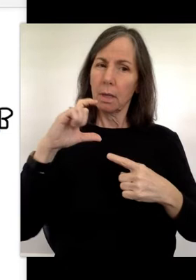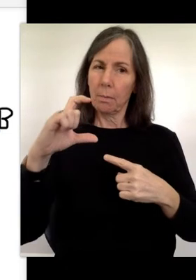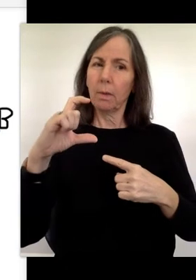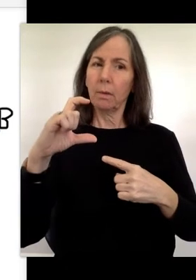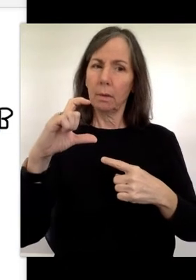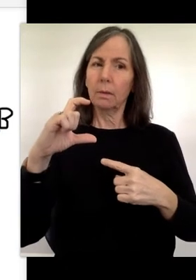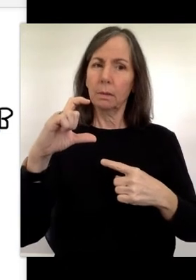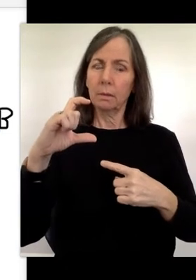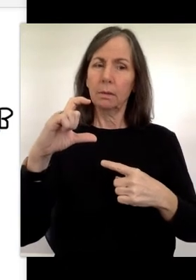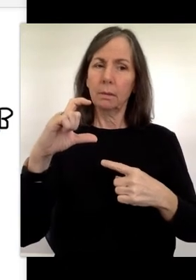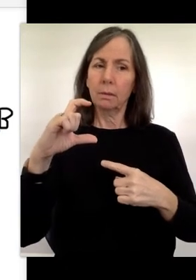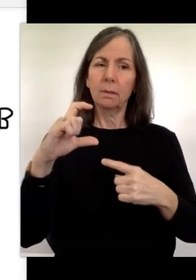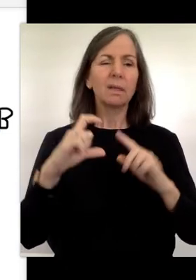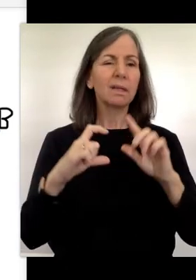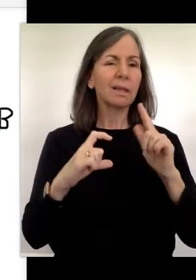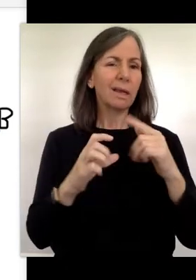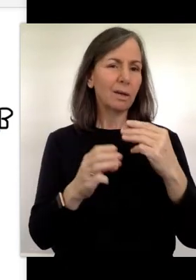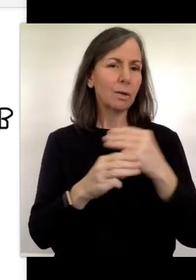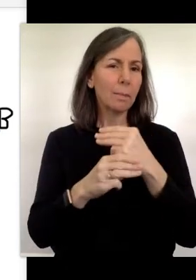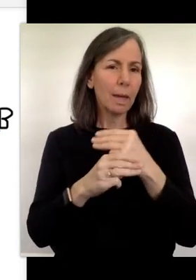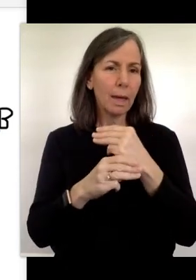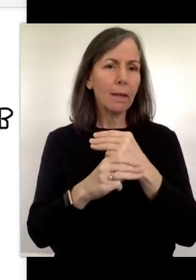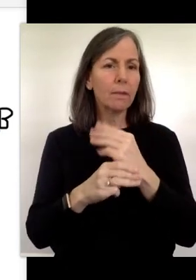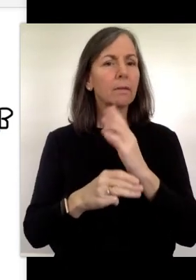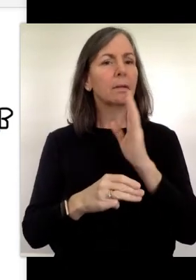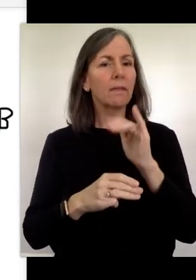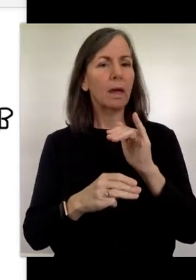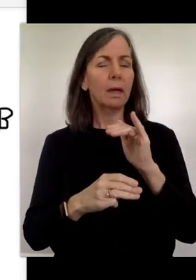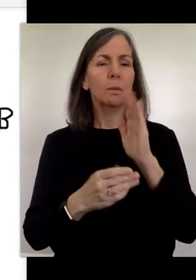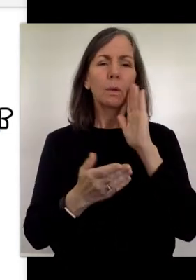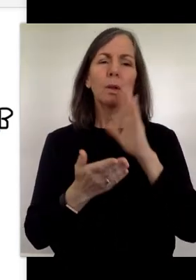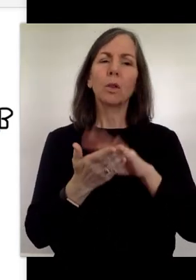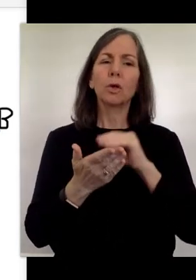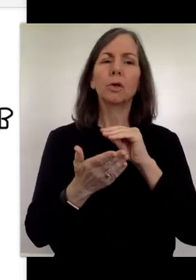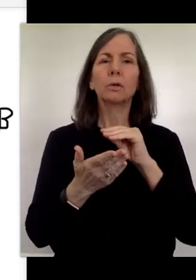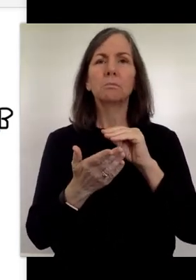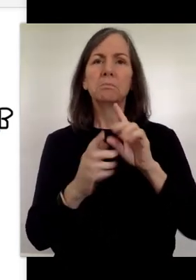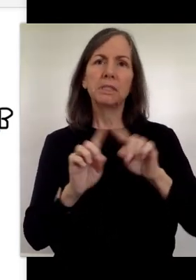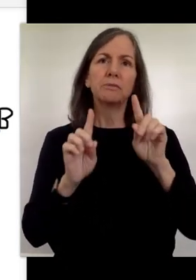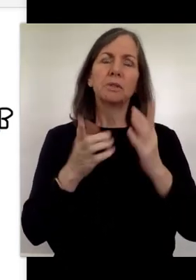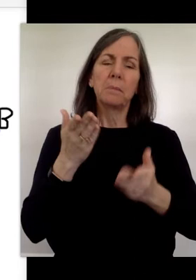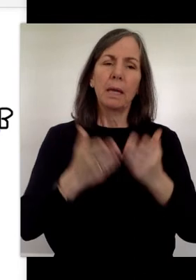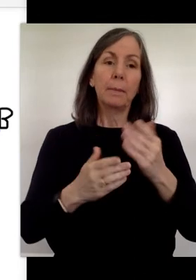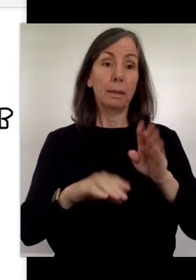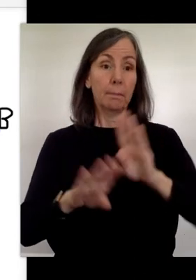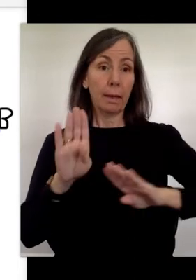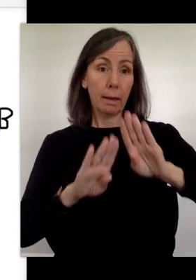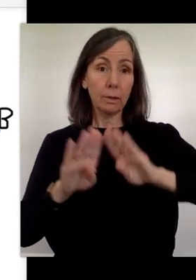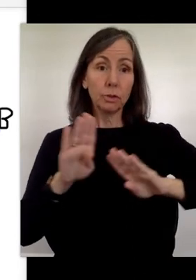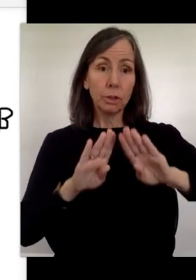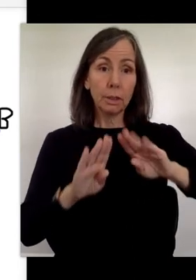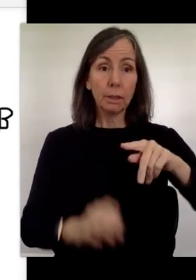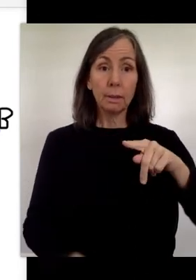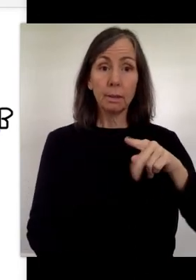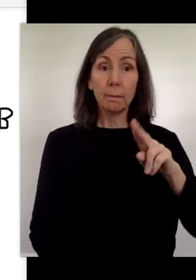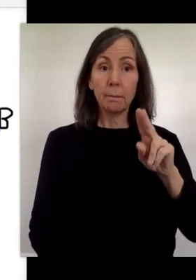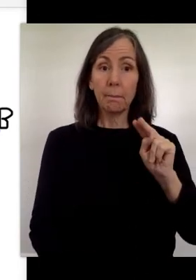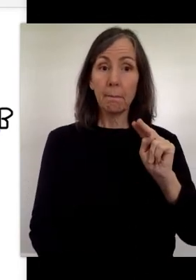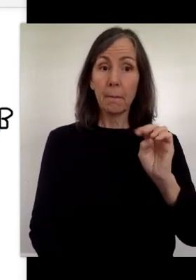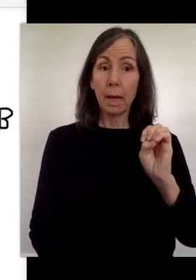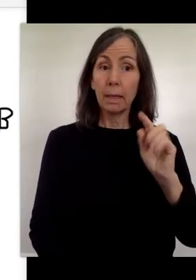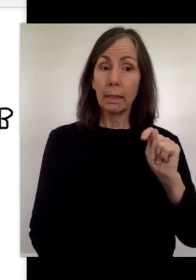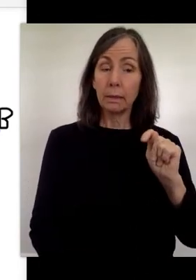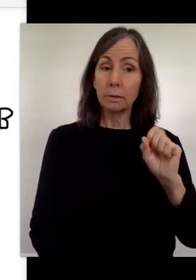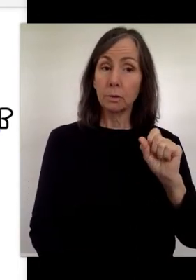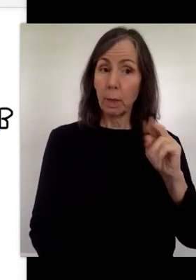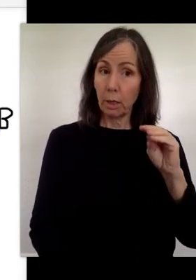take math and you do a strategy like this, that might be different, but for biology and Punnett squares, put